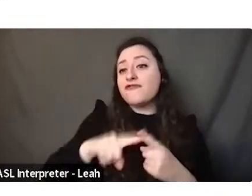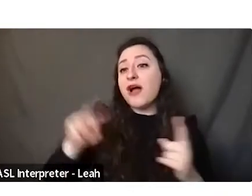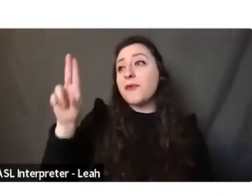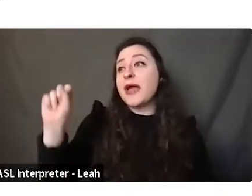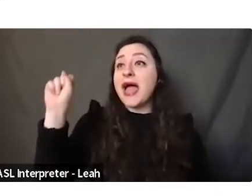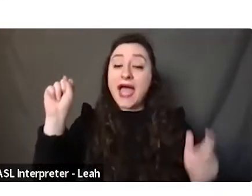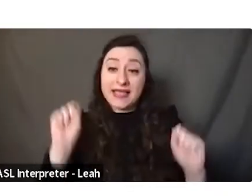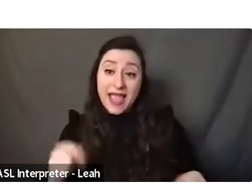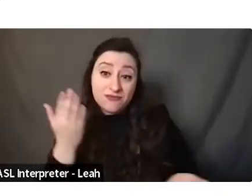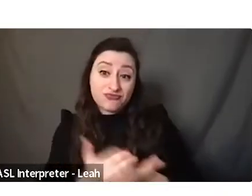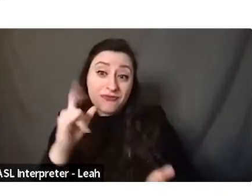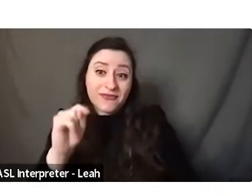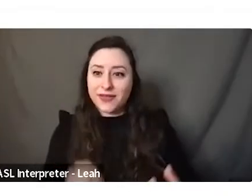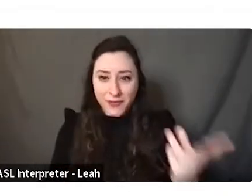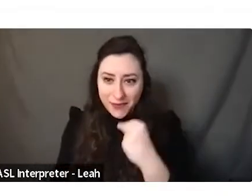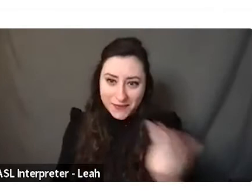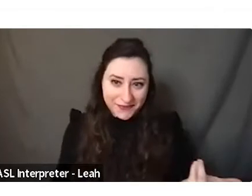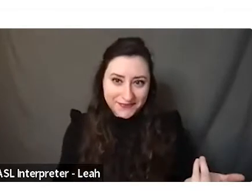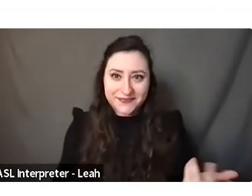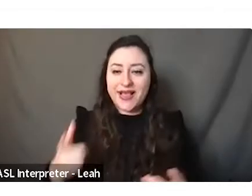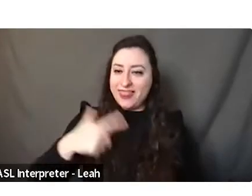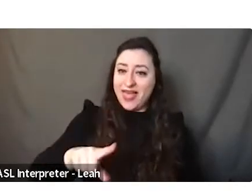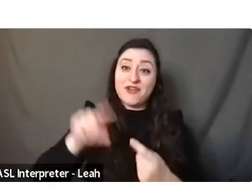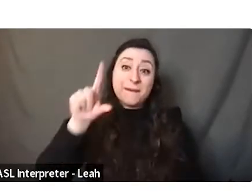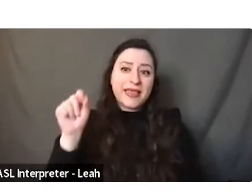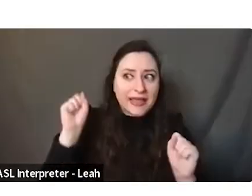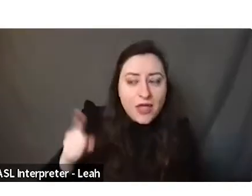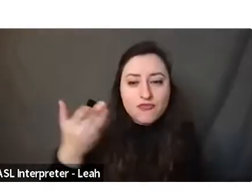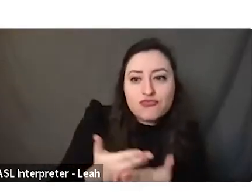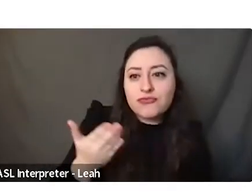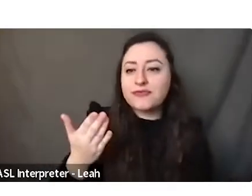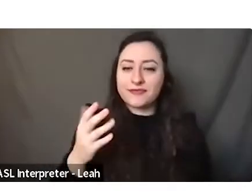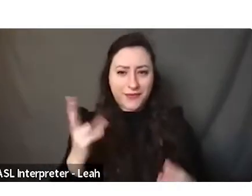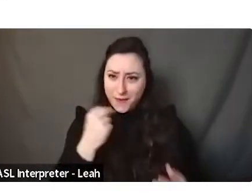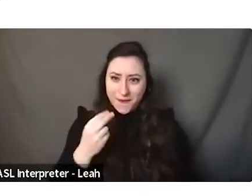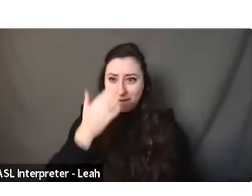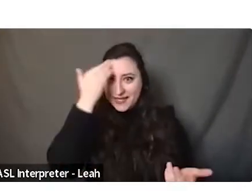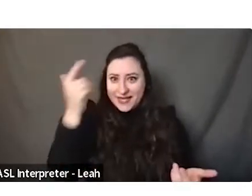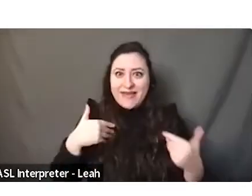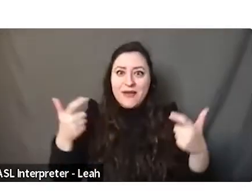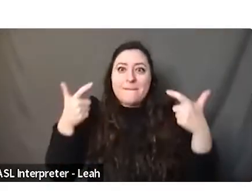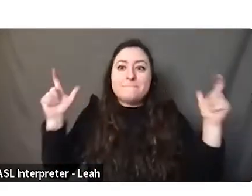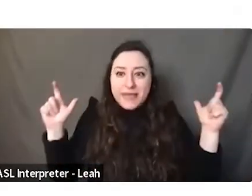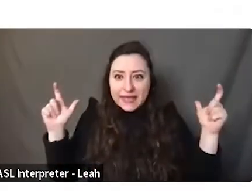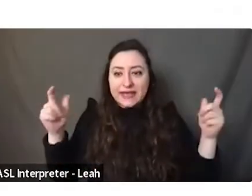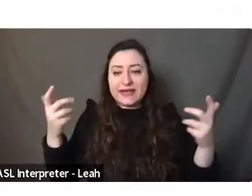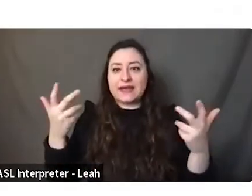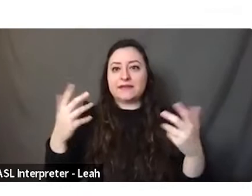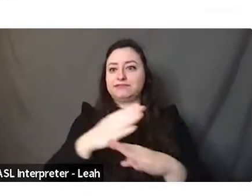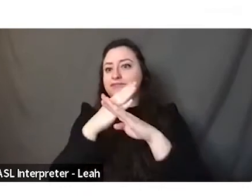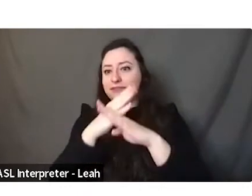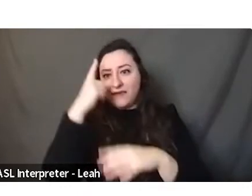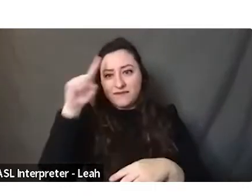States, can you prove it? The answer is no. Our leather is from Italy, can you prove it? The answer is no, because there is a big opacity when it comes to